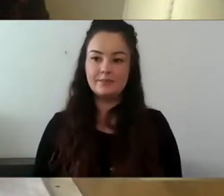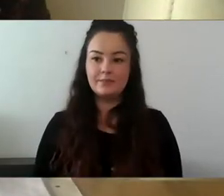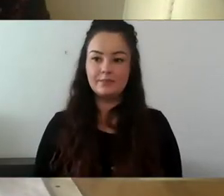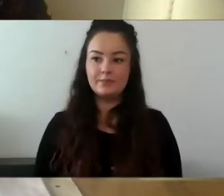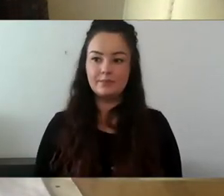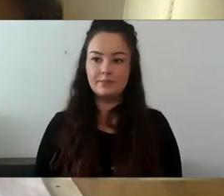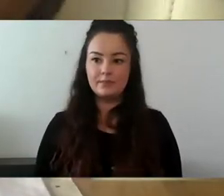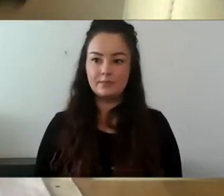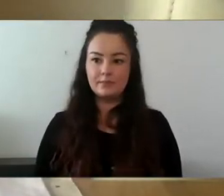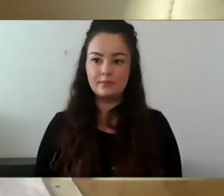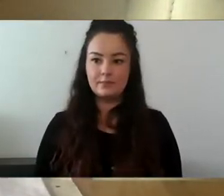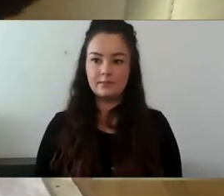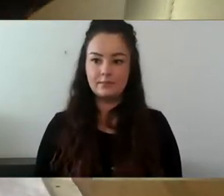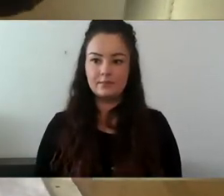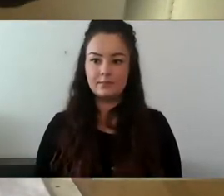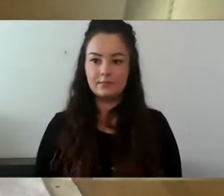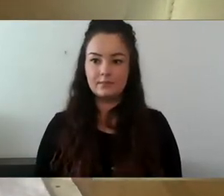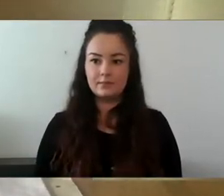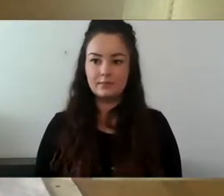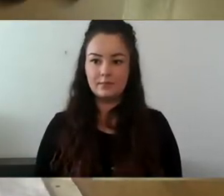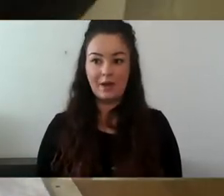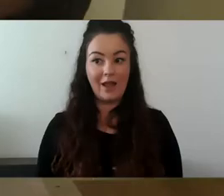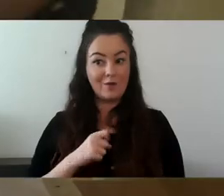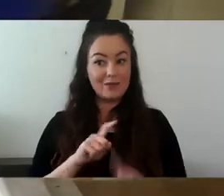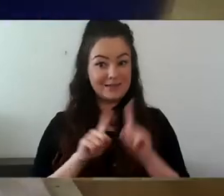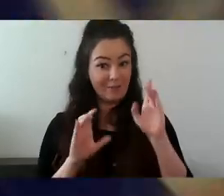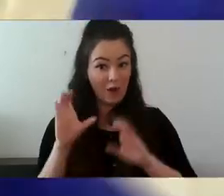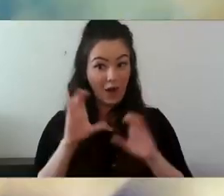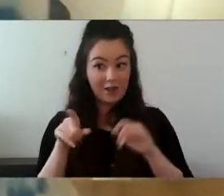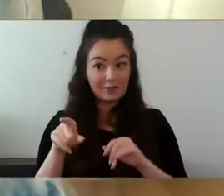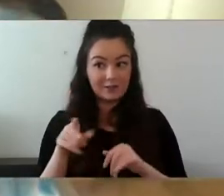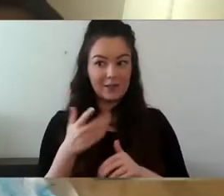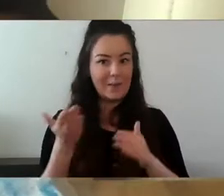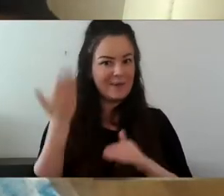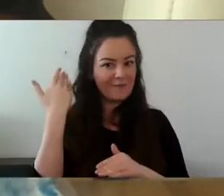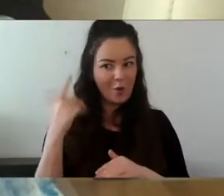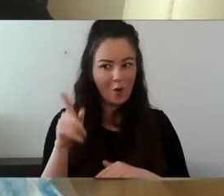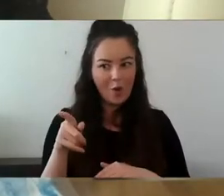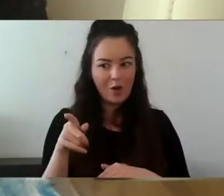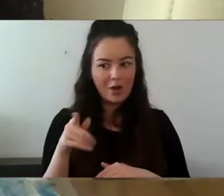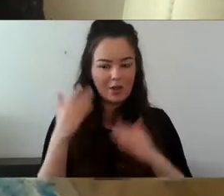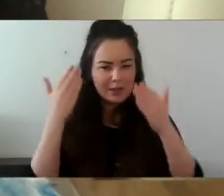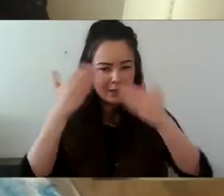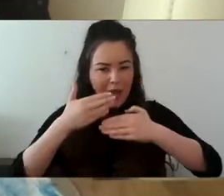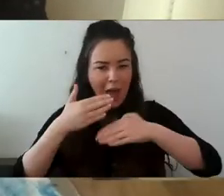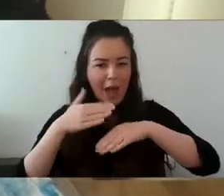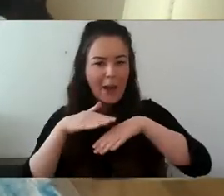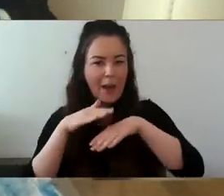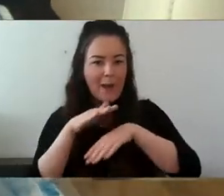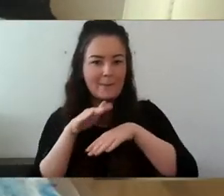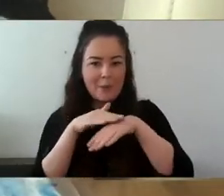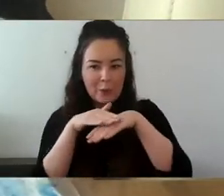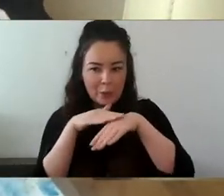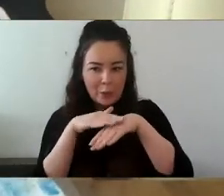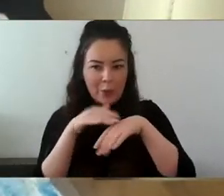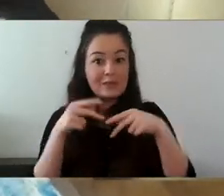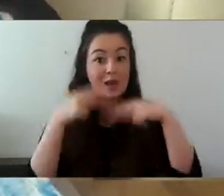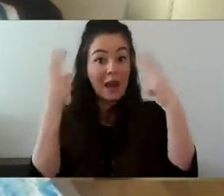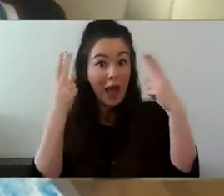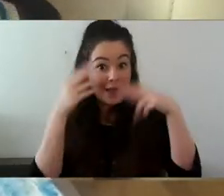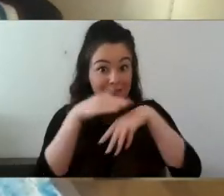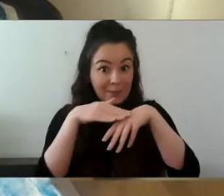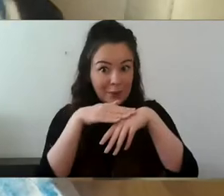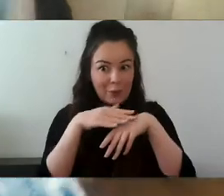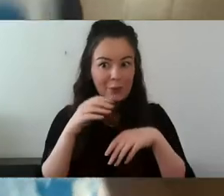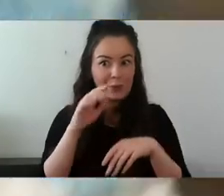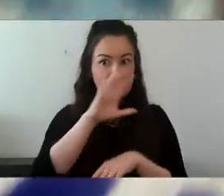Now, I'm going to use some different colours. So I've already done my dark blue mountains and my light blue